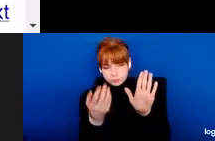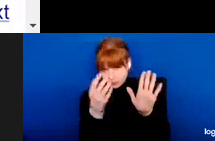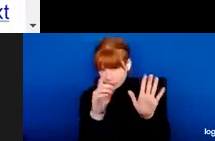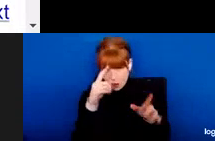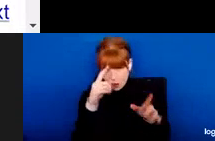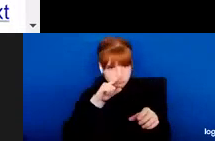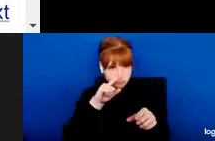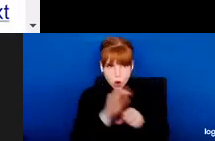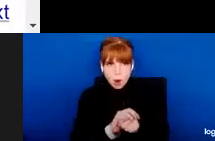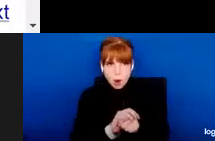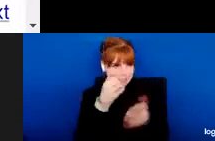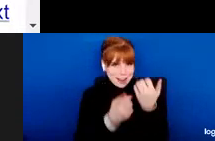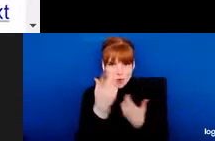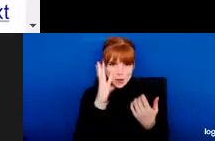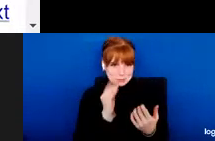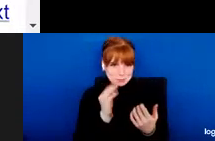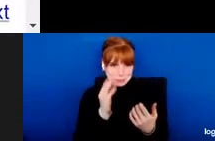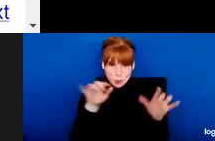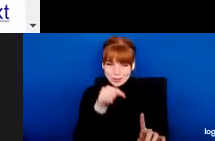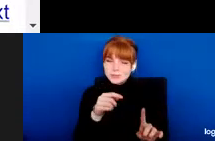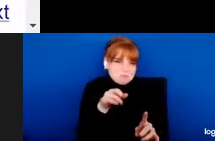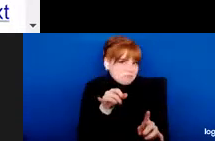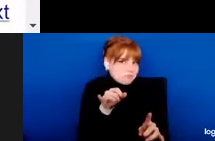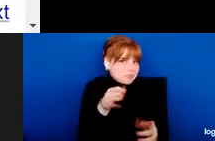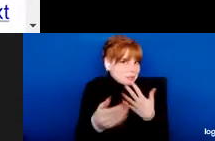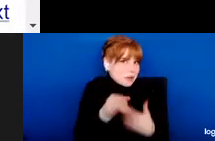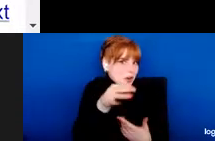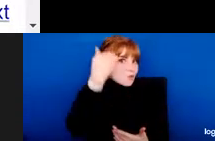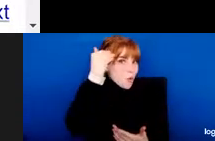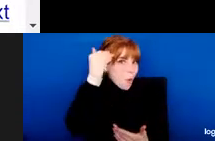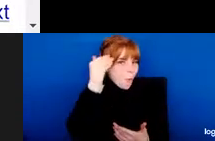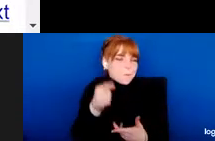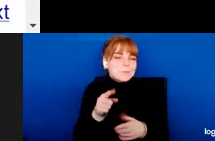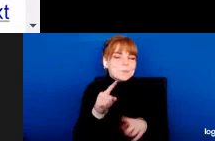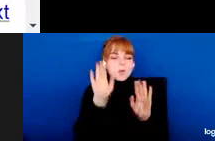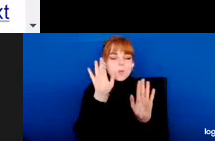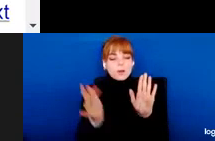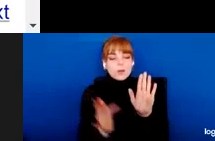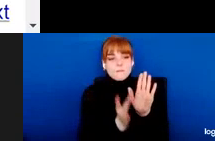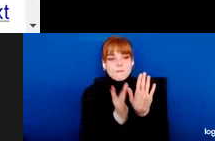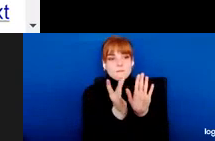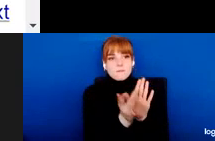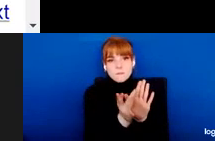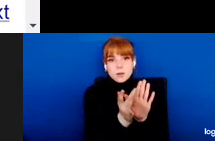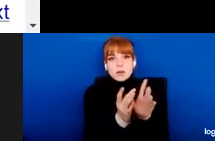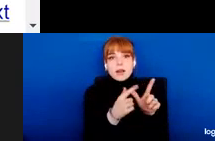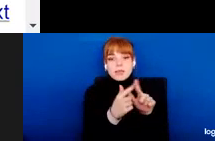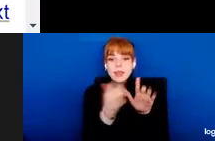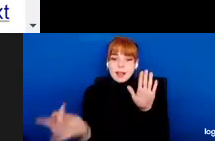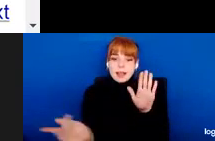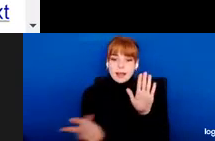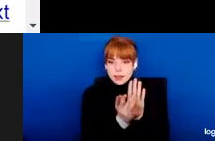even if we didn't realize we were doing it. I'm going to hover over this forms link, and I'm going to click, and then I'm going to say to myself, you know what? I actually don't want to